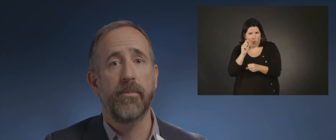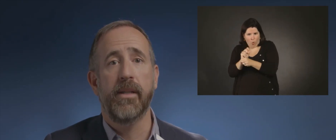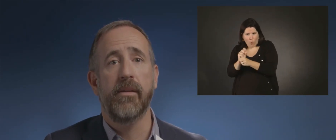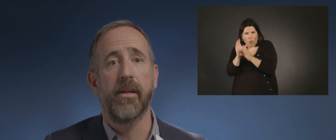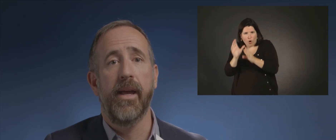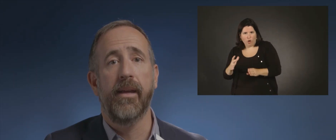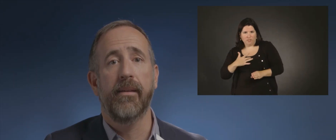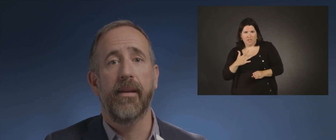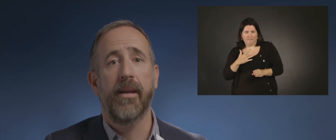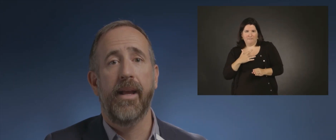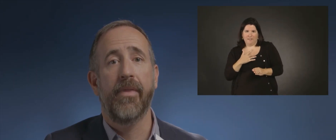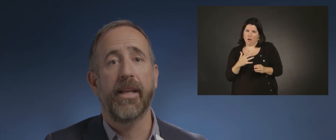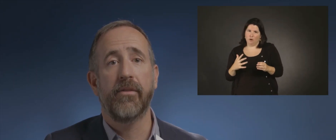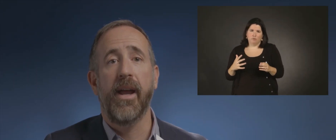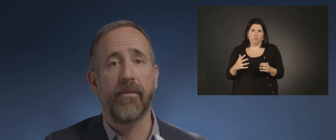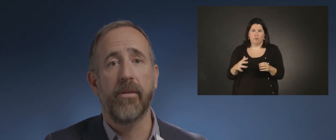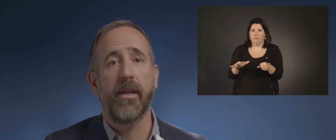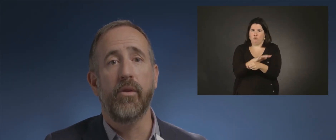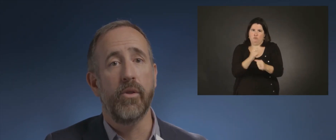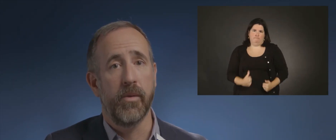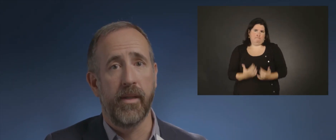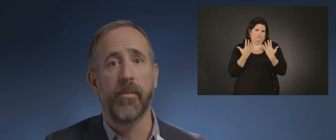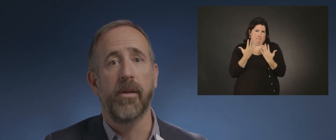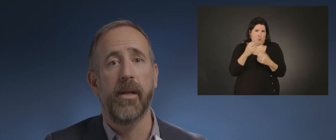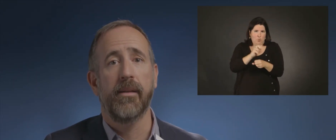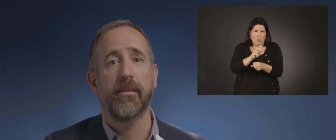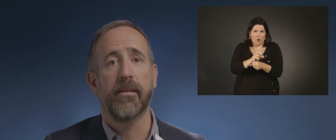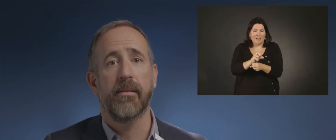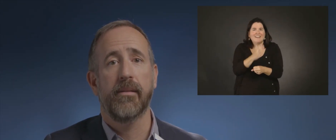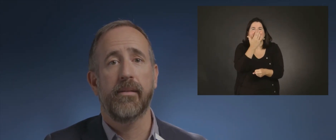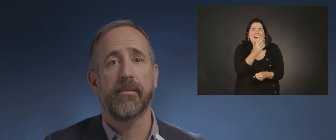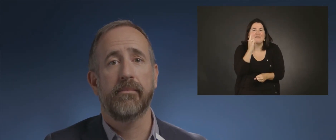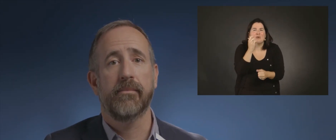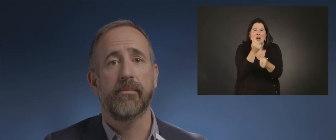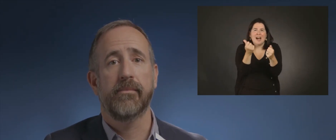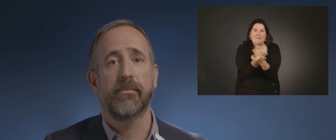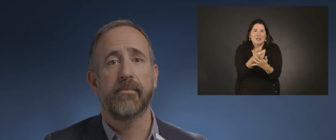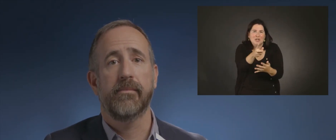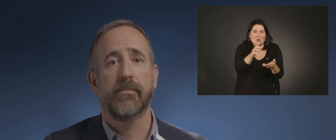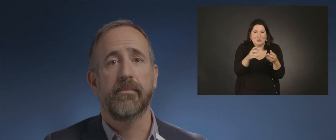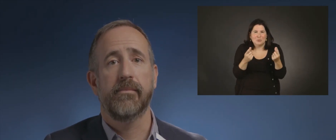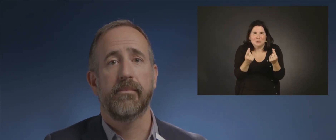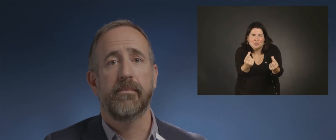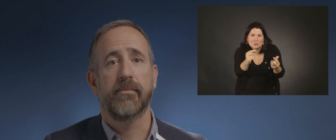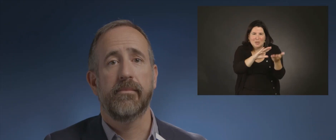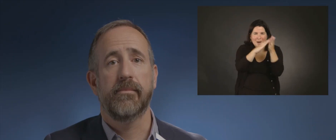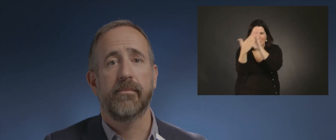letting me speak to you today, and thanks for everything you do in the community.